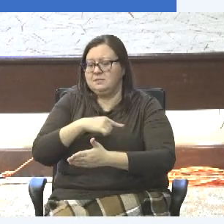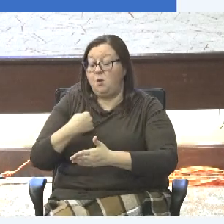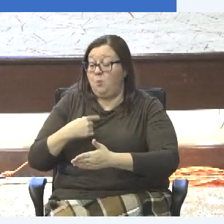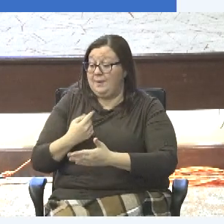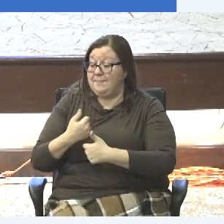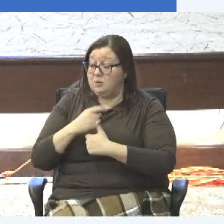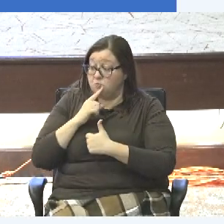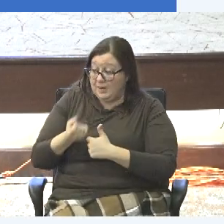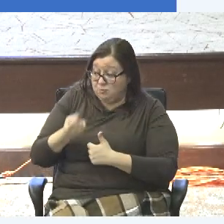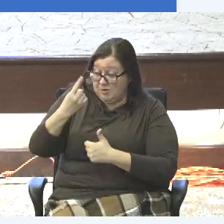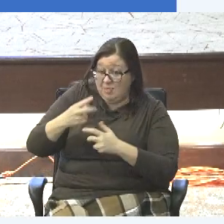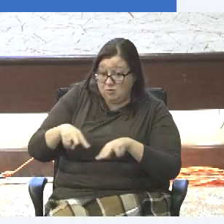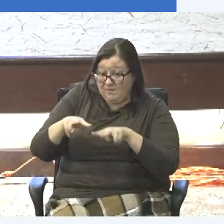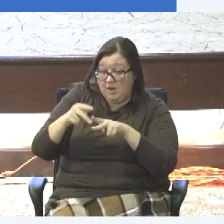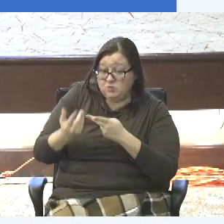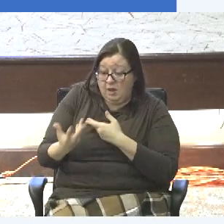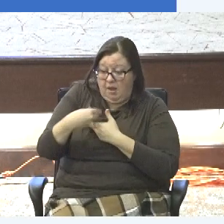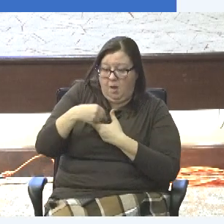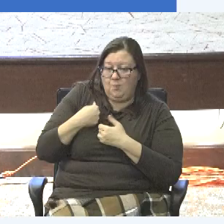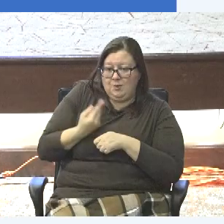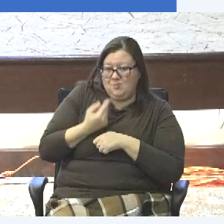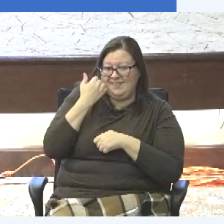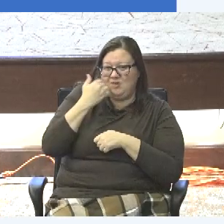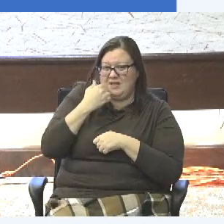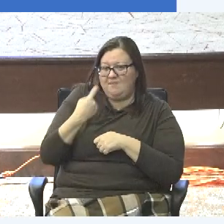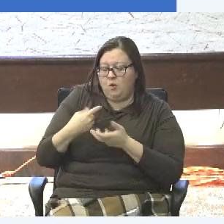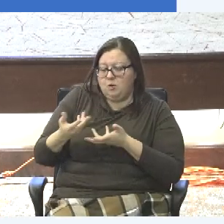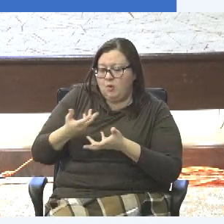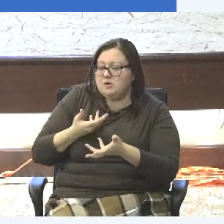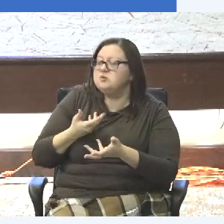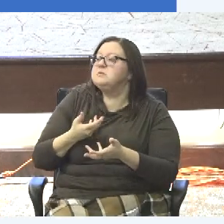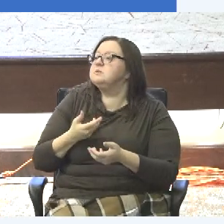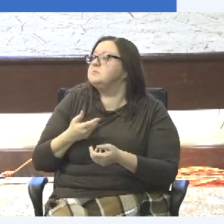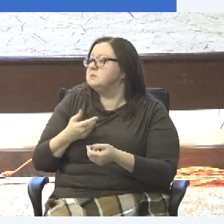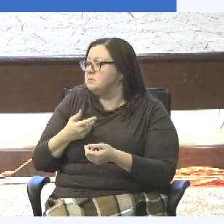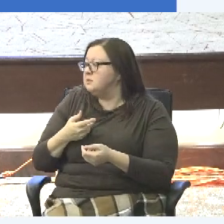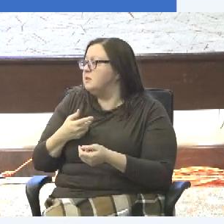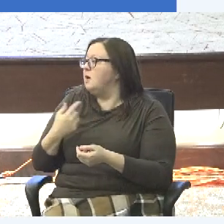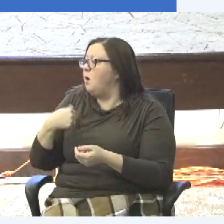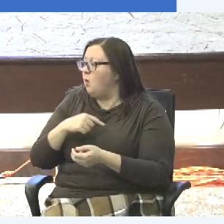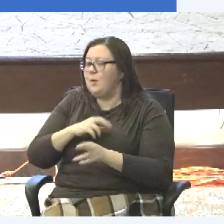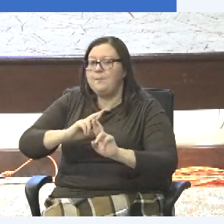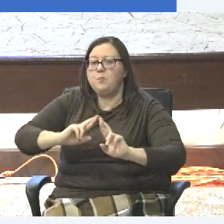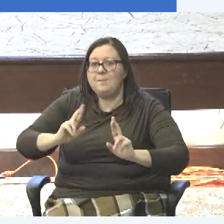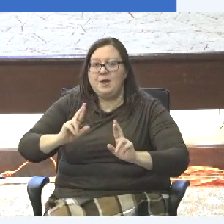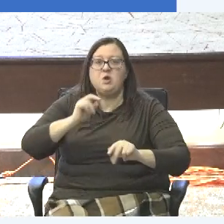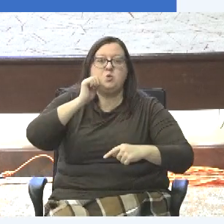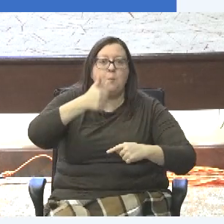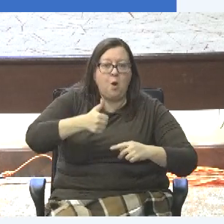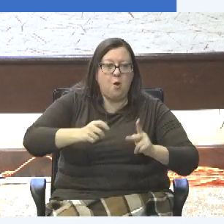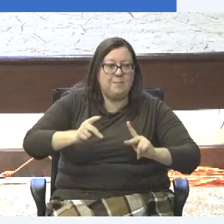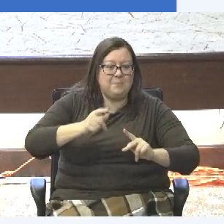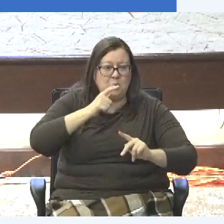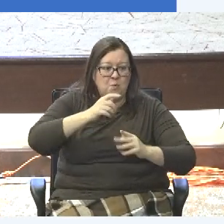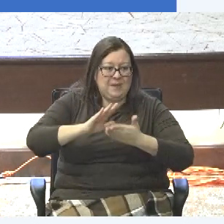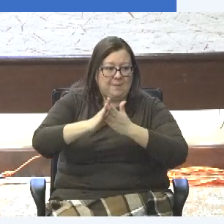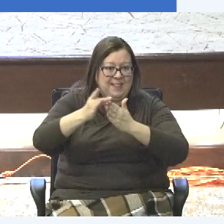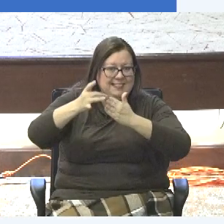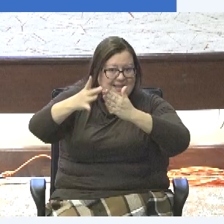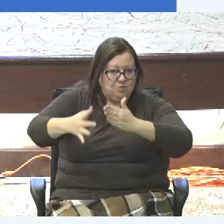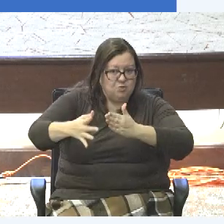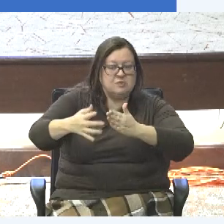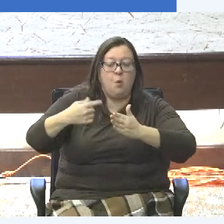day in our interactions. Professional development is critically important, that we're preparing tomorrow's leaders today, mentoring people,